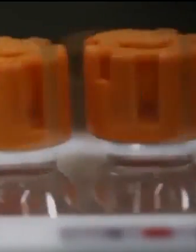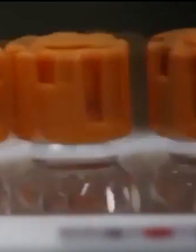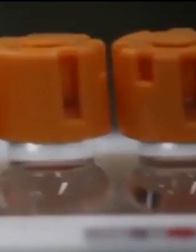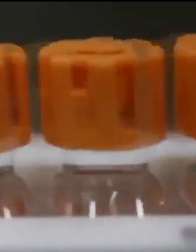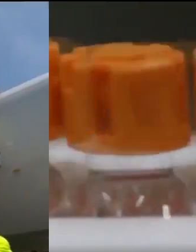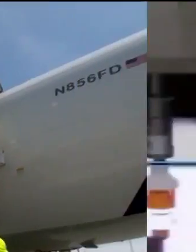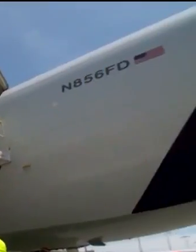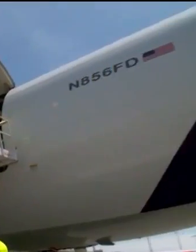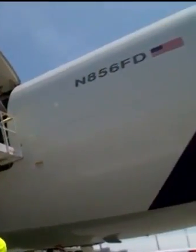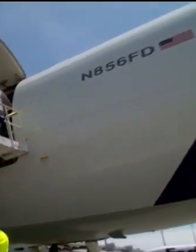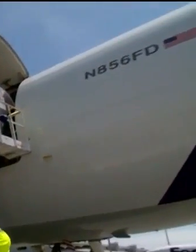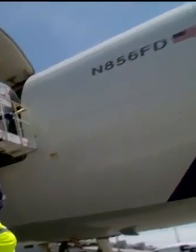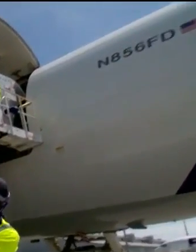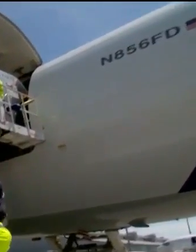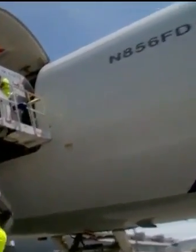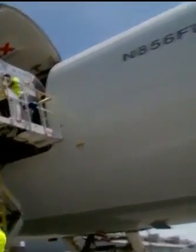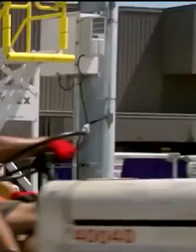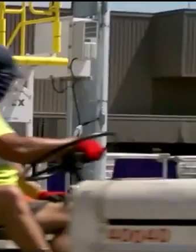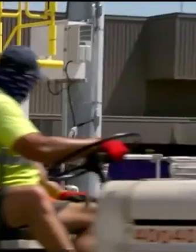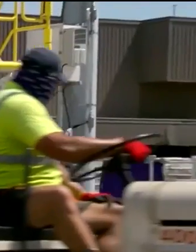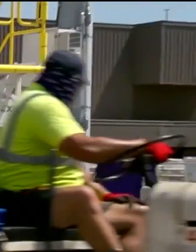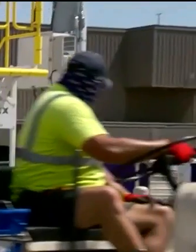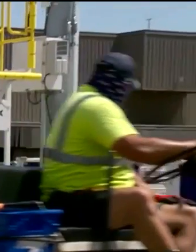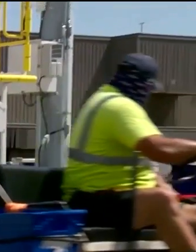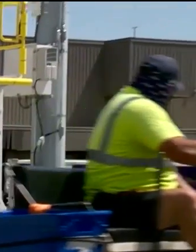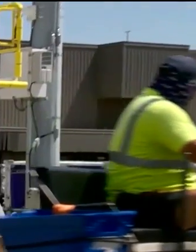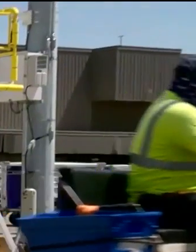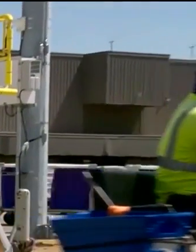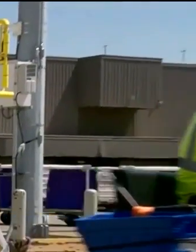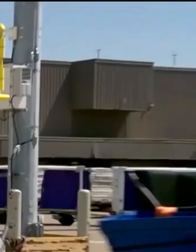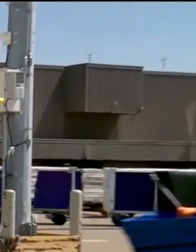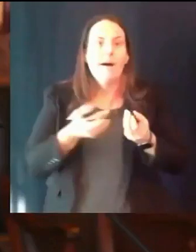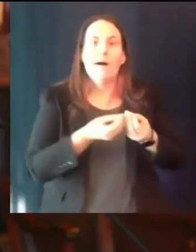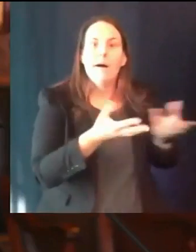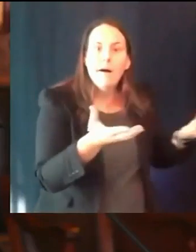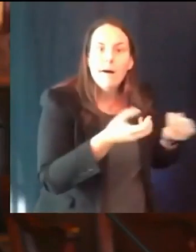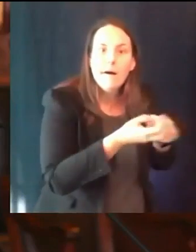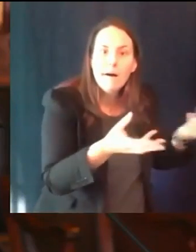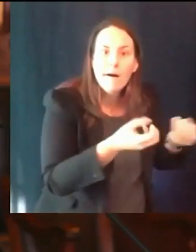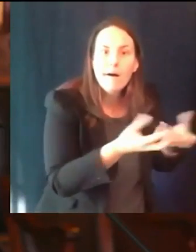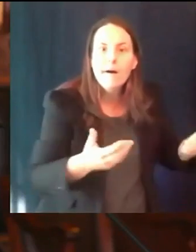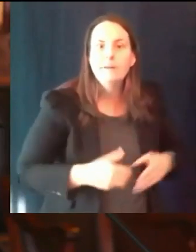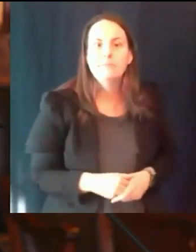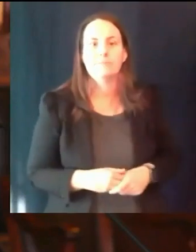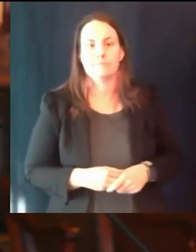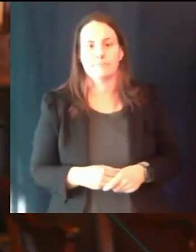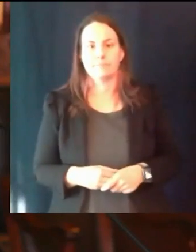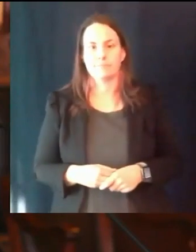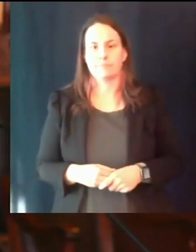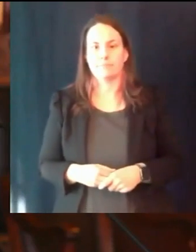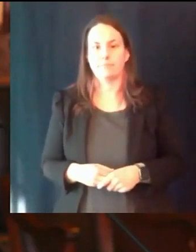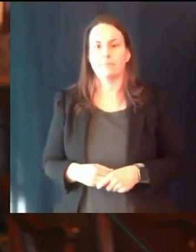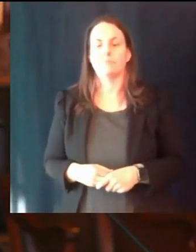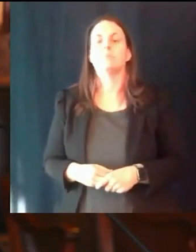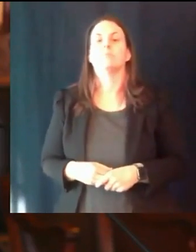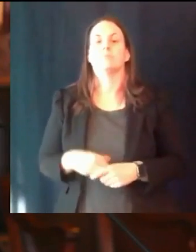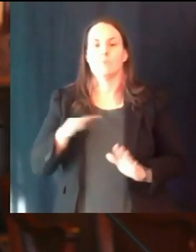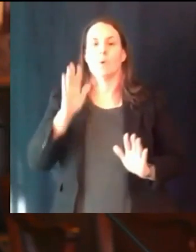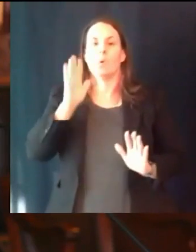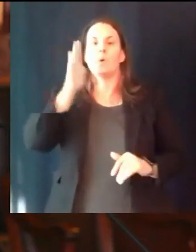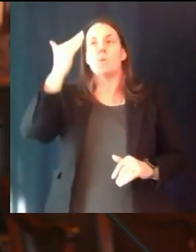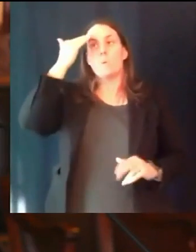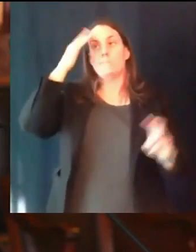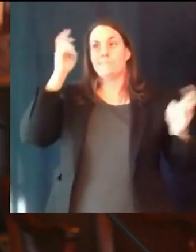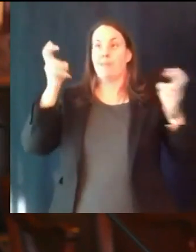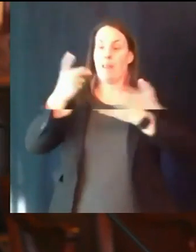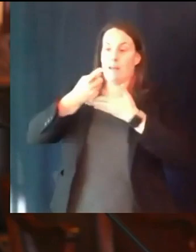government gives the state. Without preview for future weeks and understanding sort of how much is coming off the manufacturing line and therefore